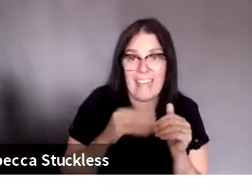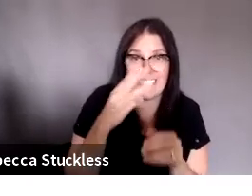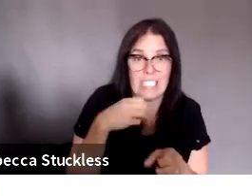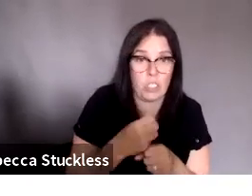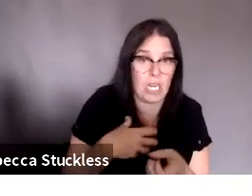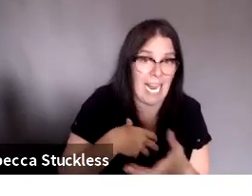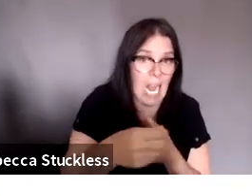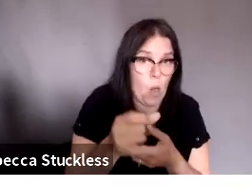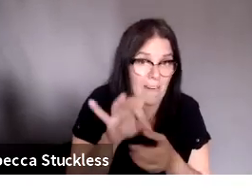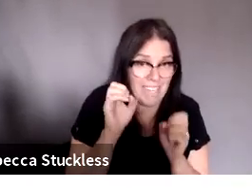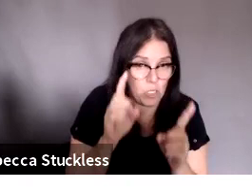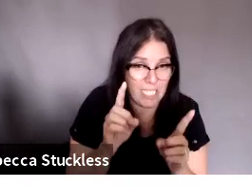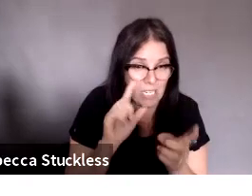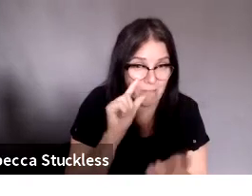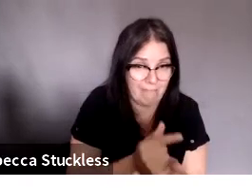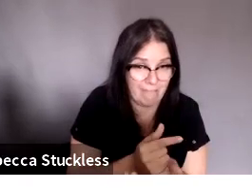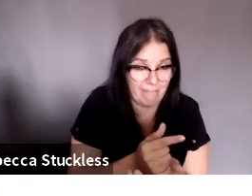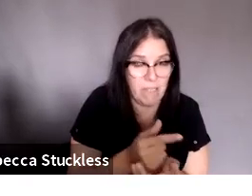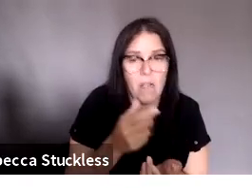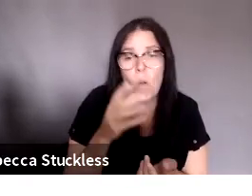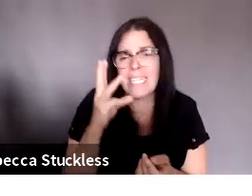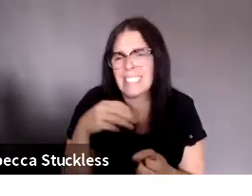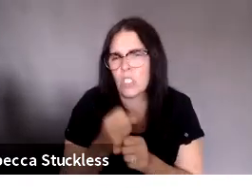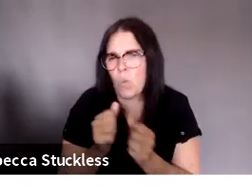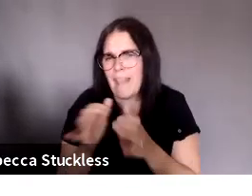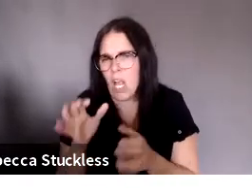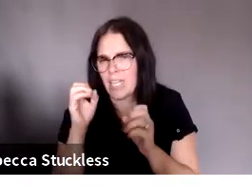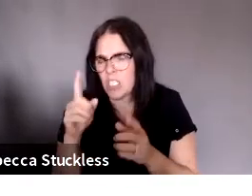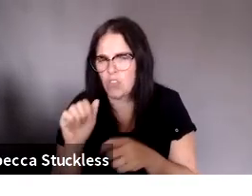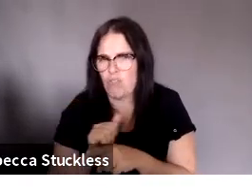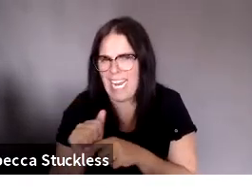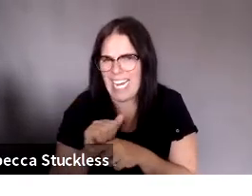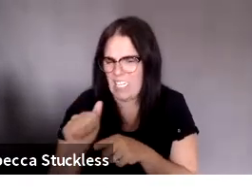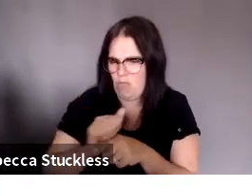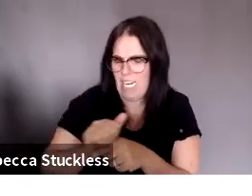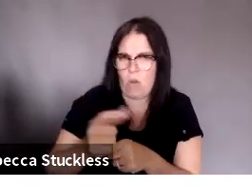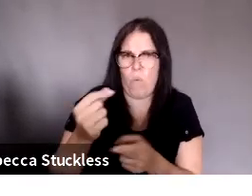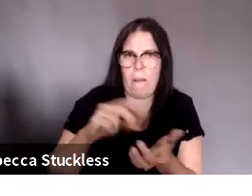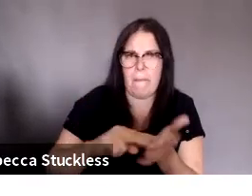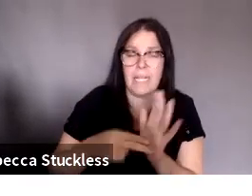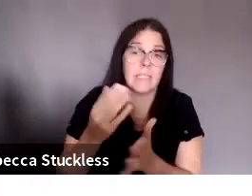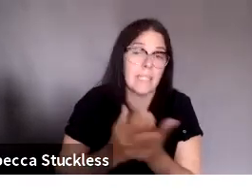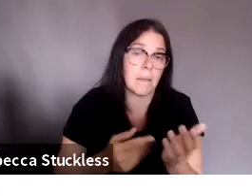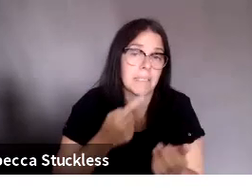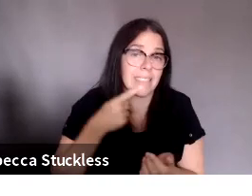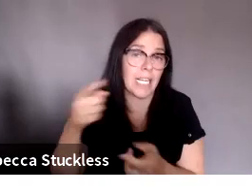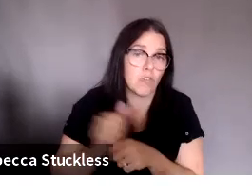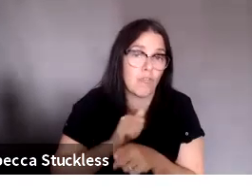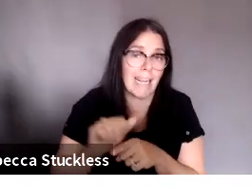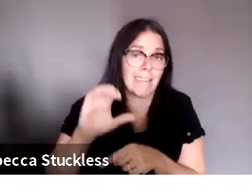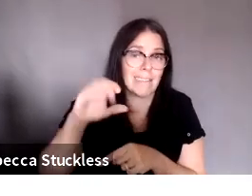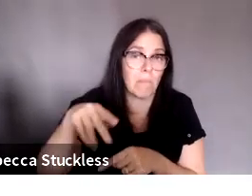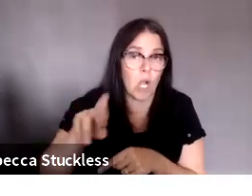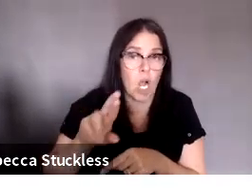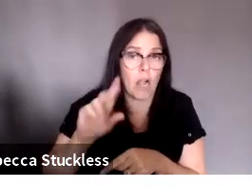years without training. What does training mean? Some ETCs might tell you that training means, St. John's CPR first